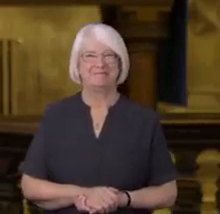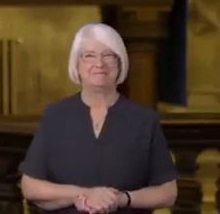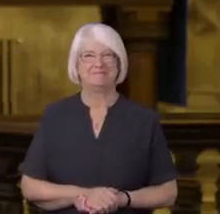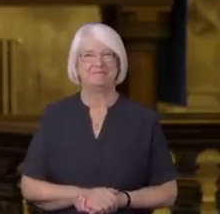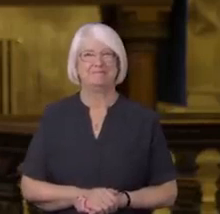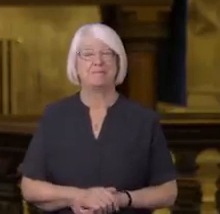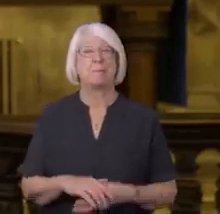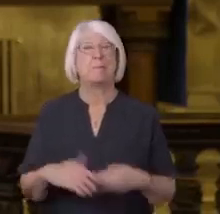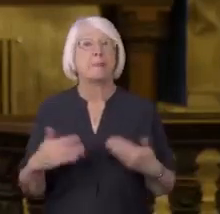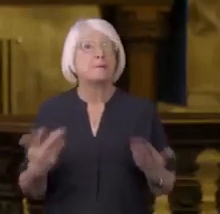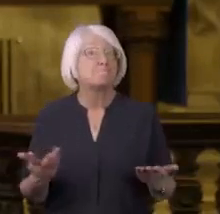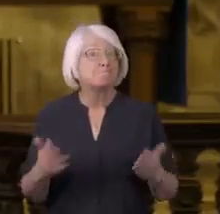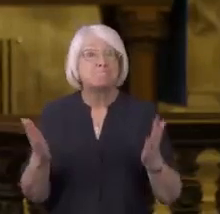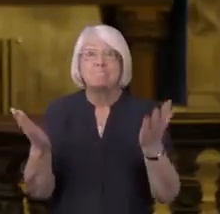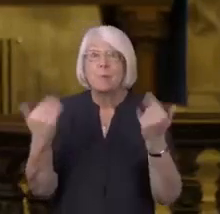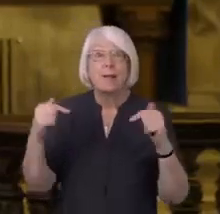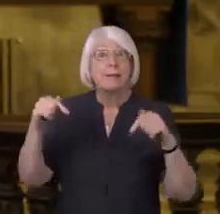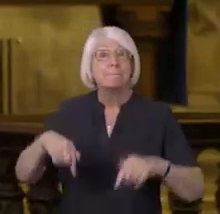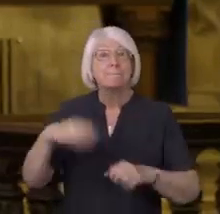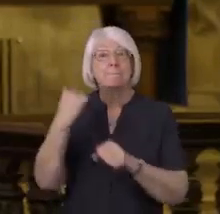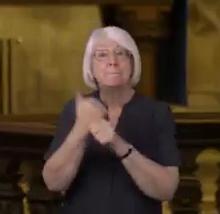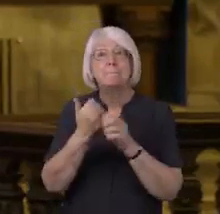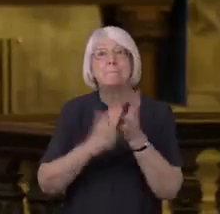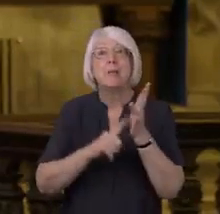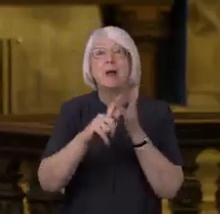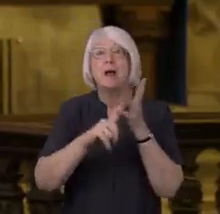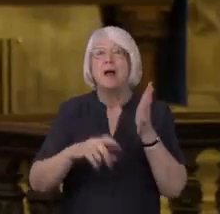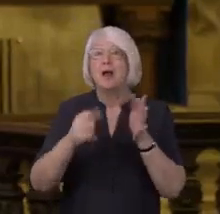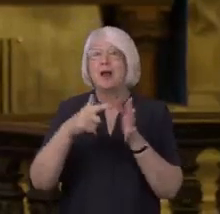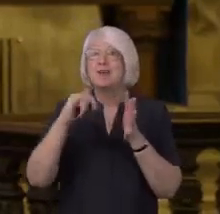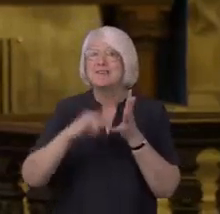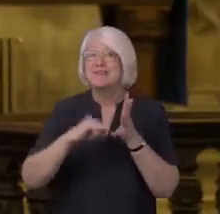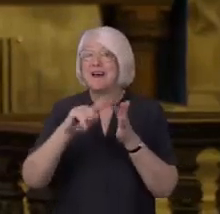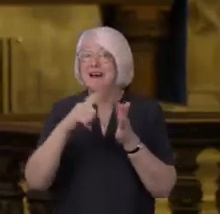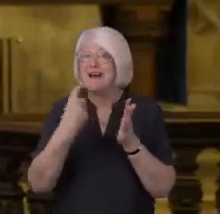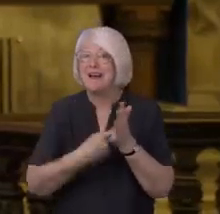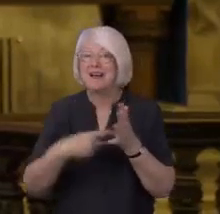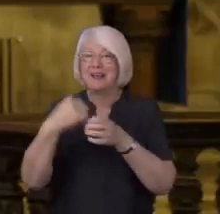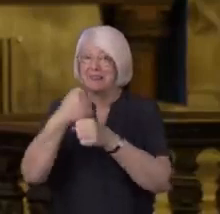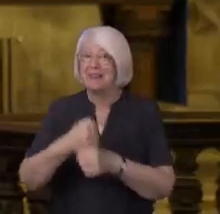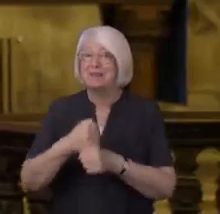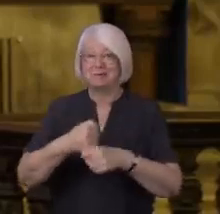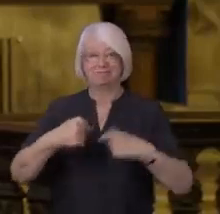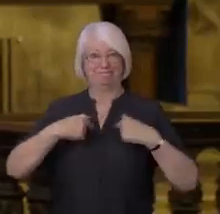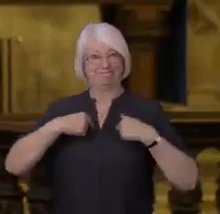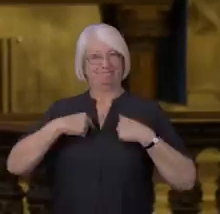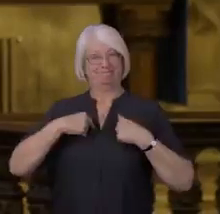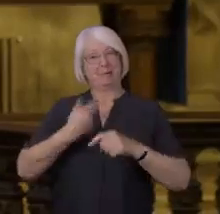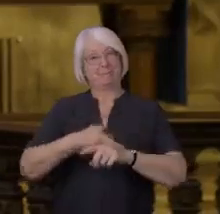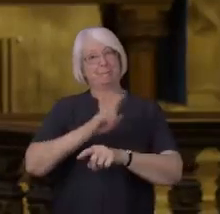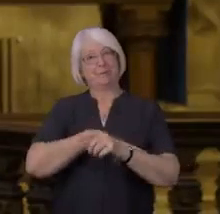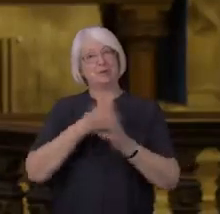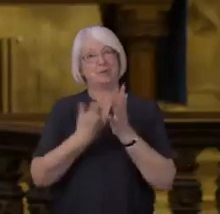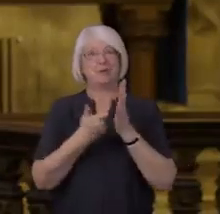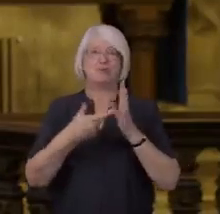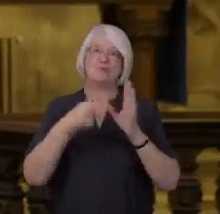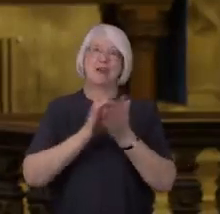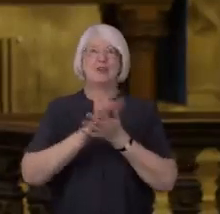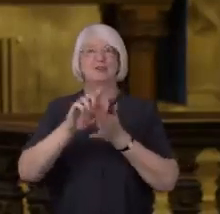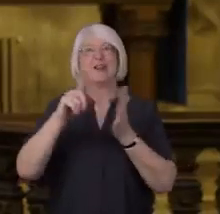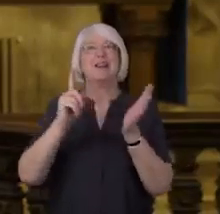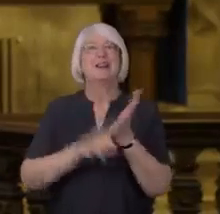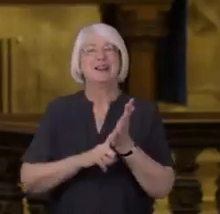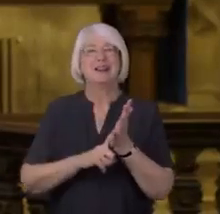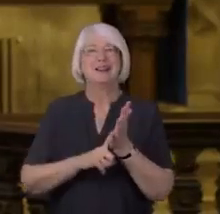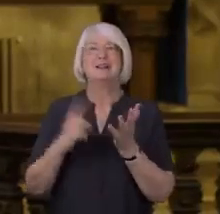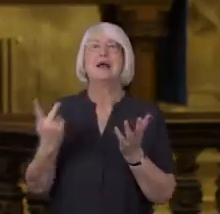Gloucester Cathedral. My name is Bishop Rachel, and I'm the Bishop of Gloucester. And every year we're delighted to hold a Christingle